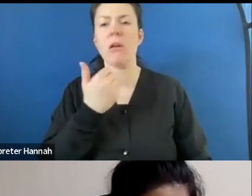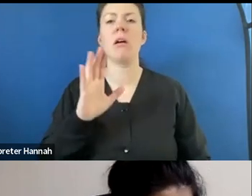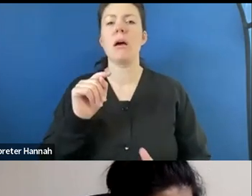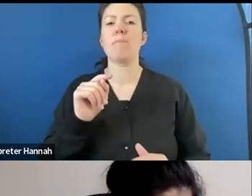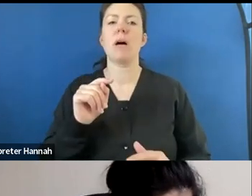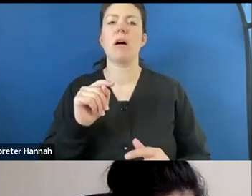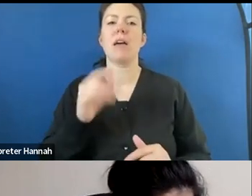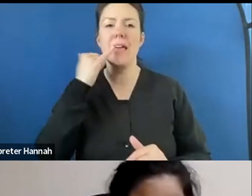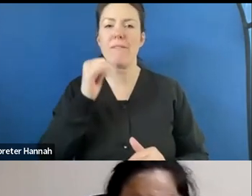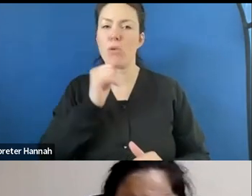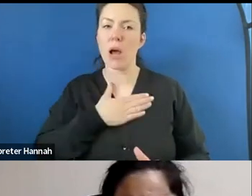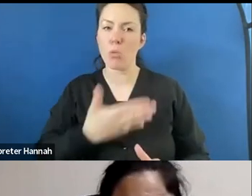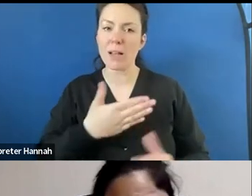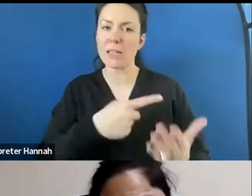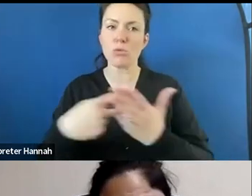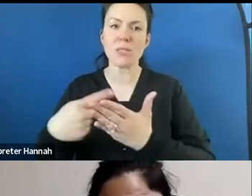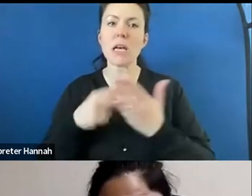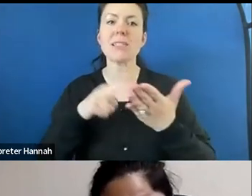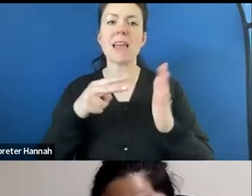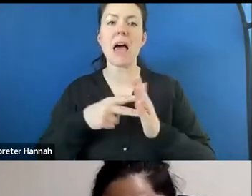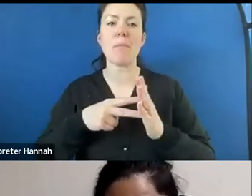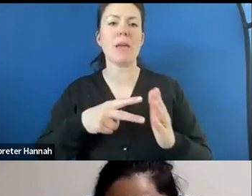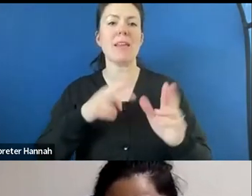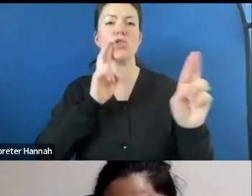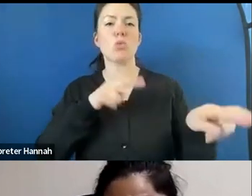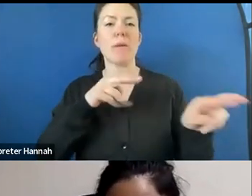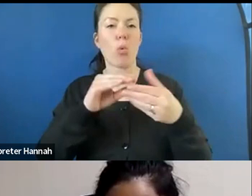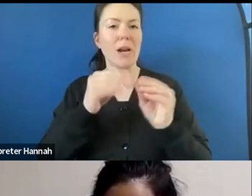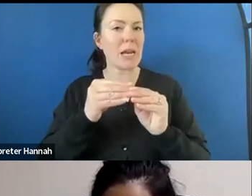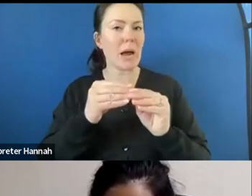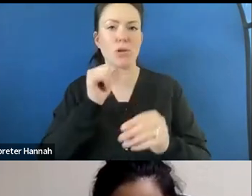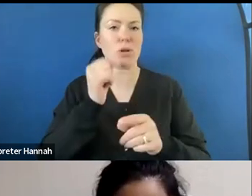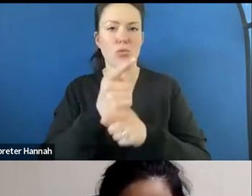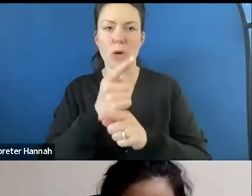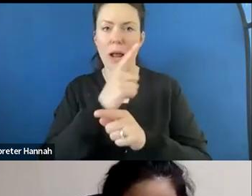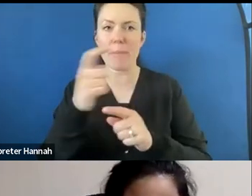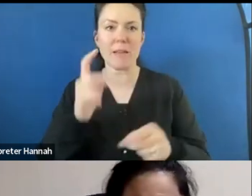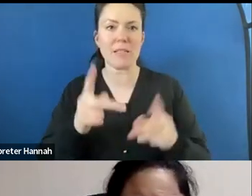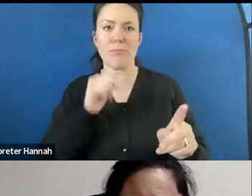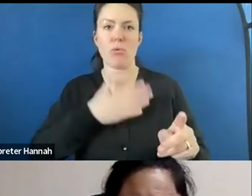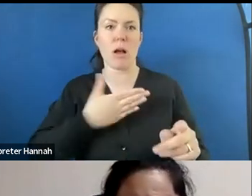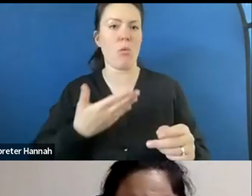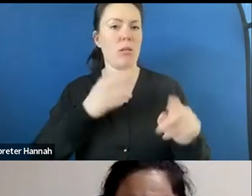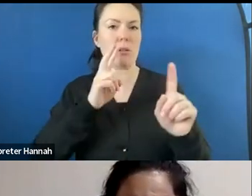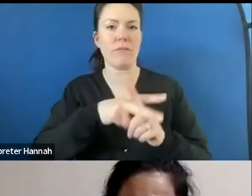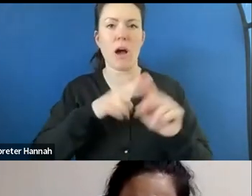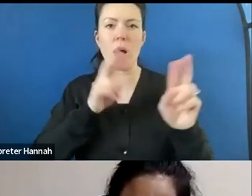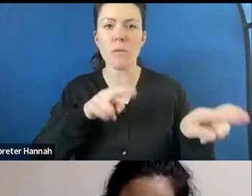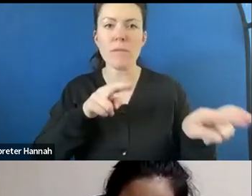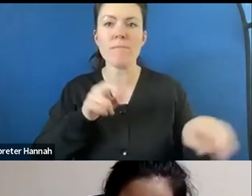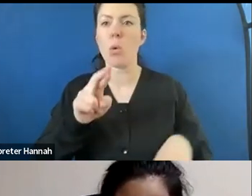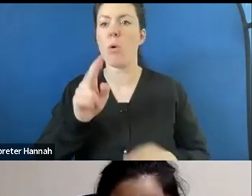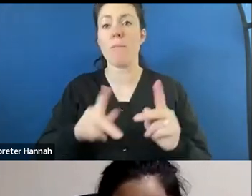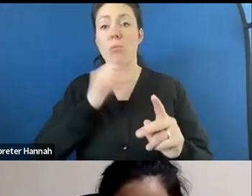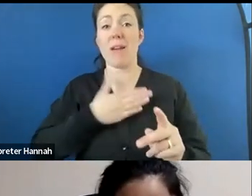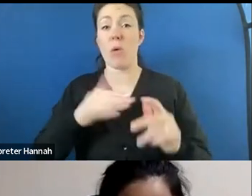low numbers of reporting, and we have no knowledge of what to do with services and how to even access resources unless